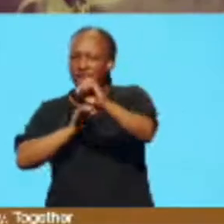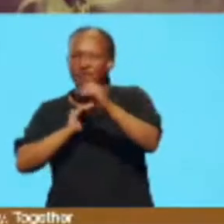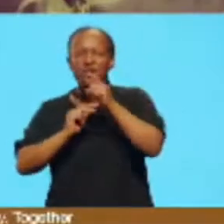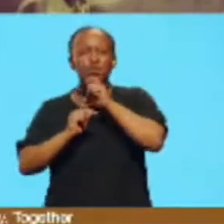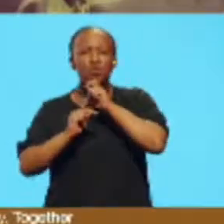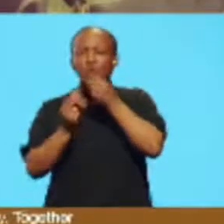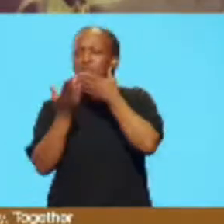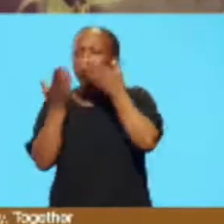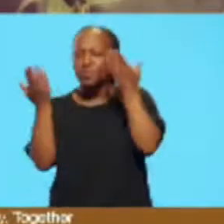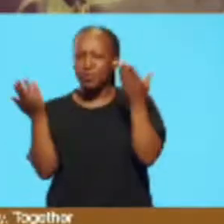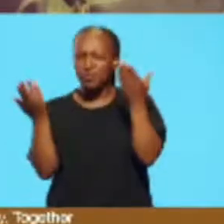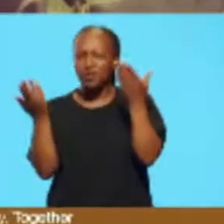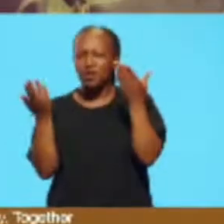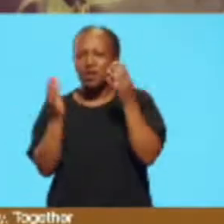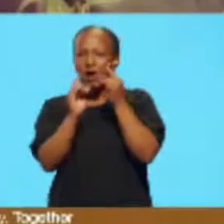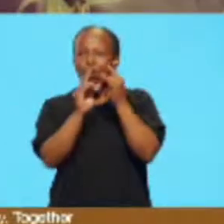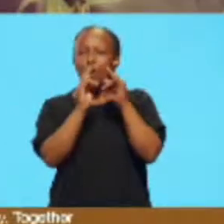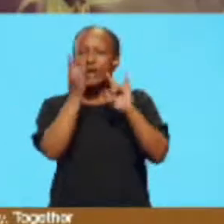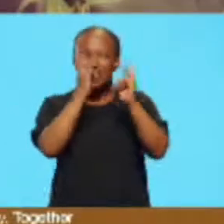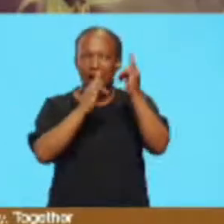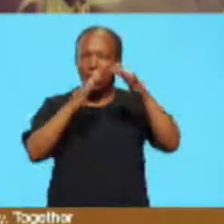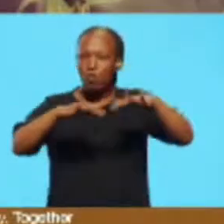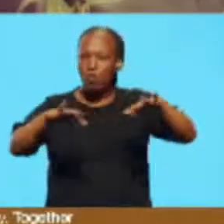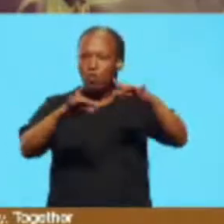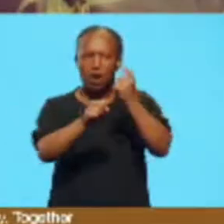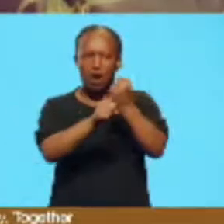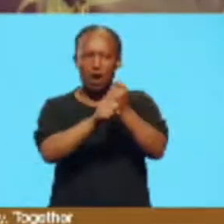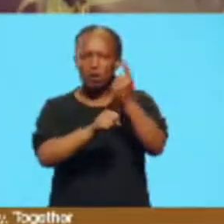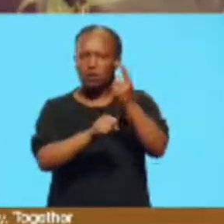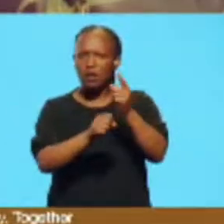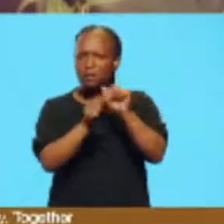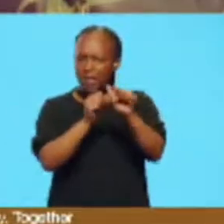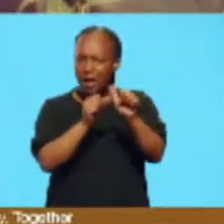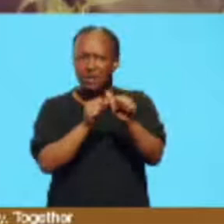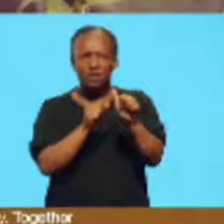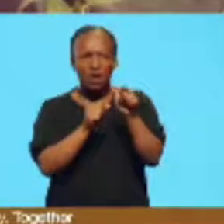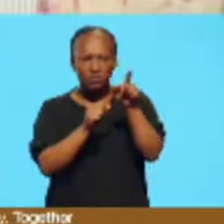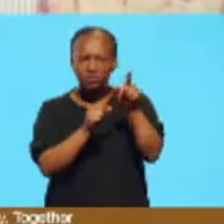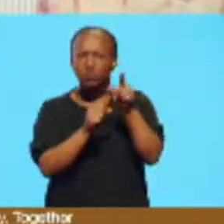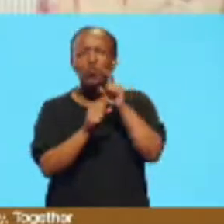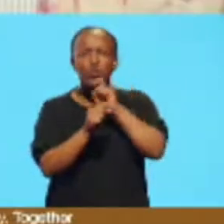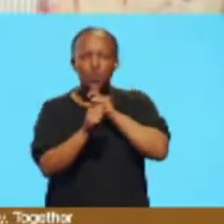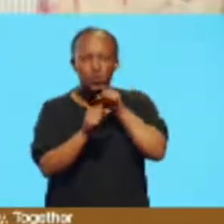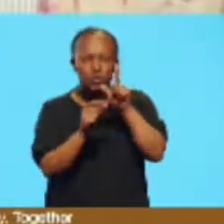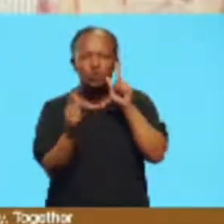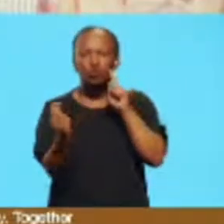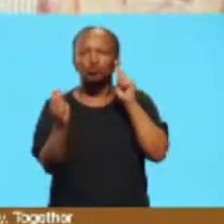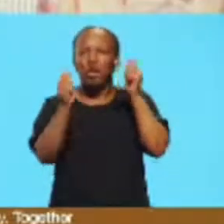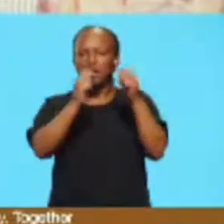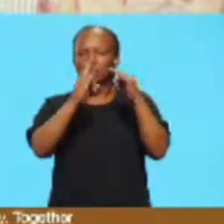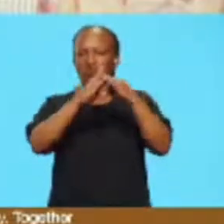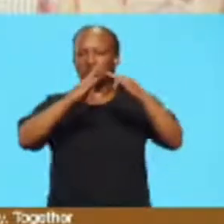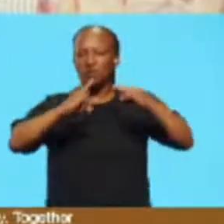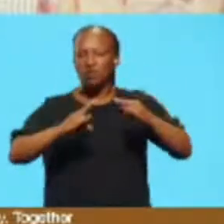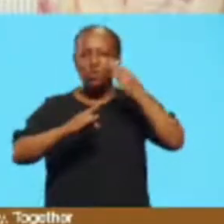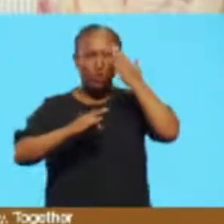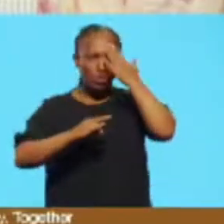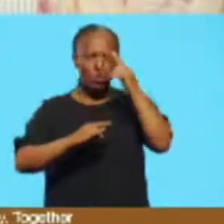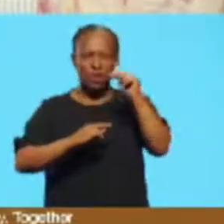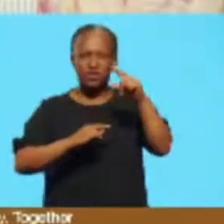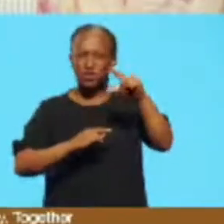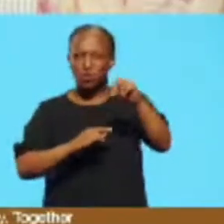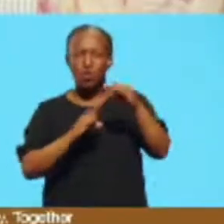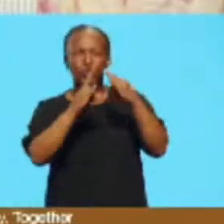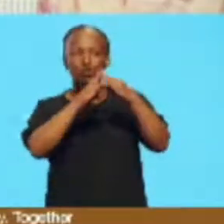different towns within Gauteng. Why don't we invest on those and turn them into shelters? We know we've got NGOs that also